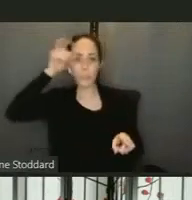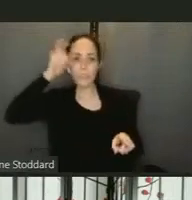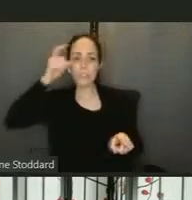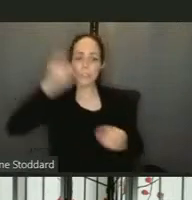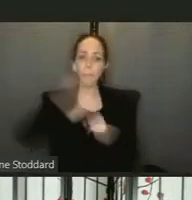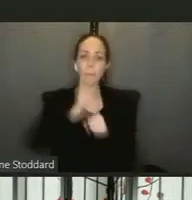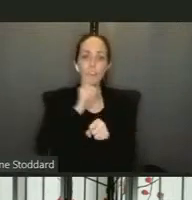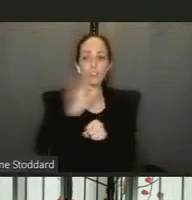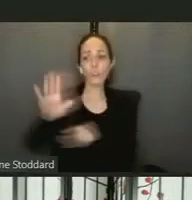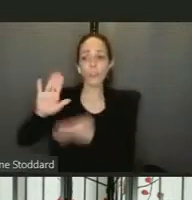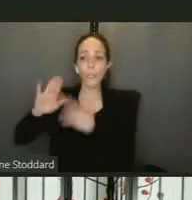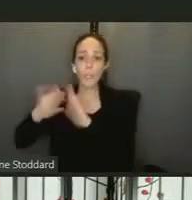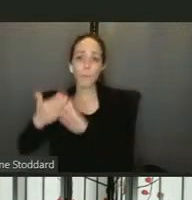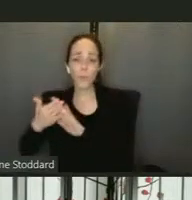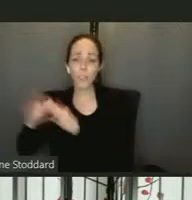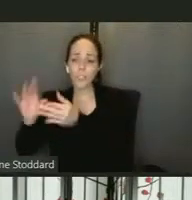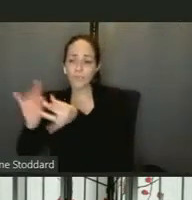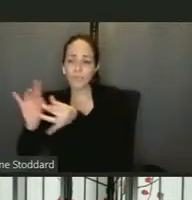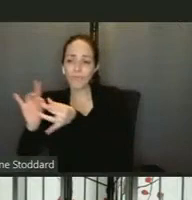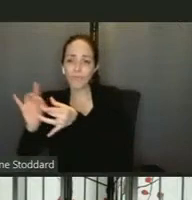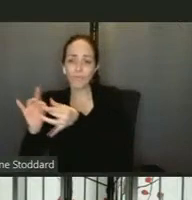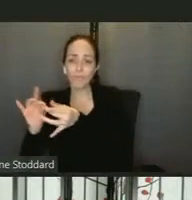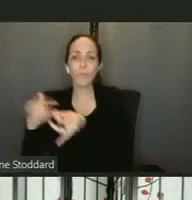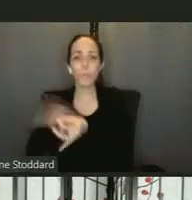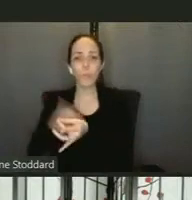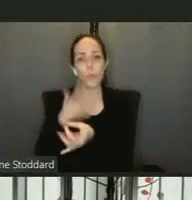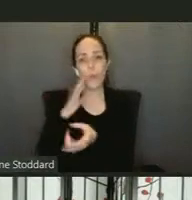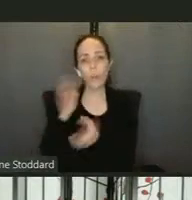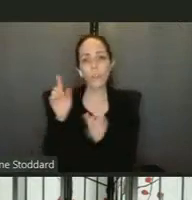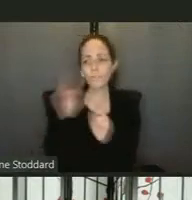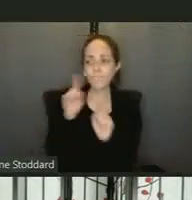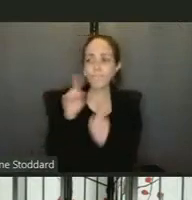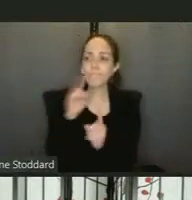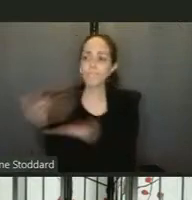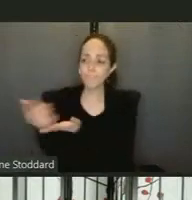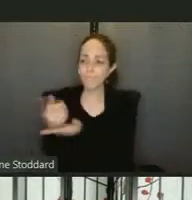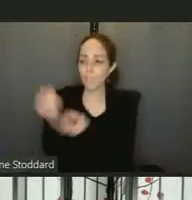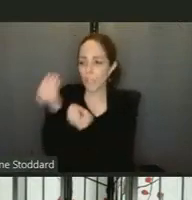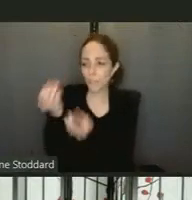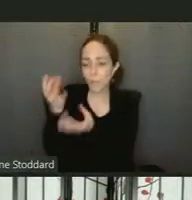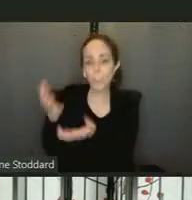of the community are blended with our evidence-based proven public health